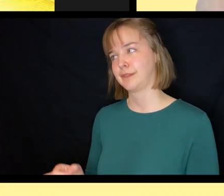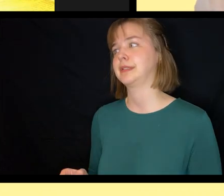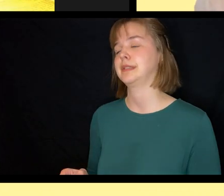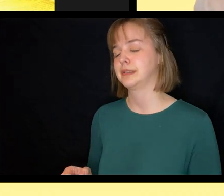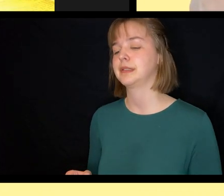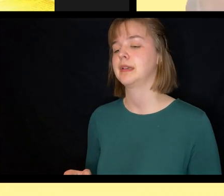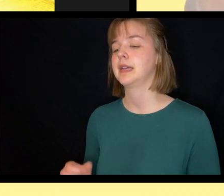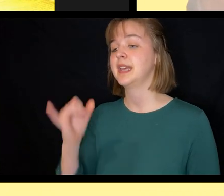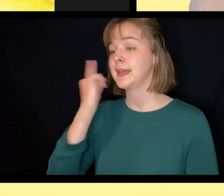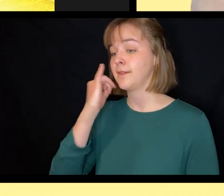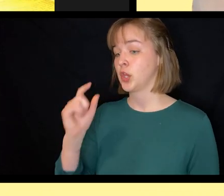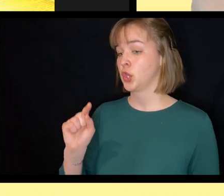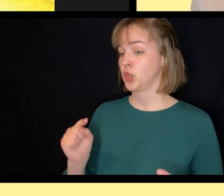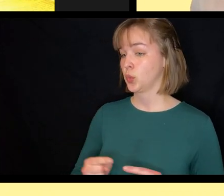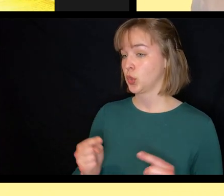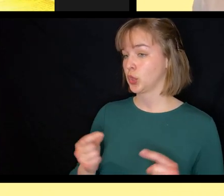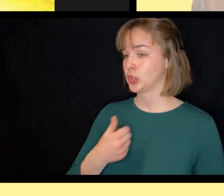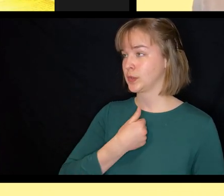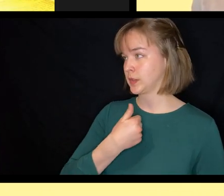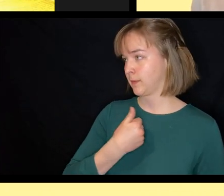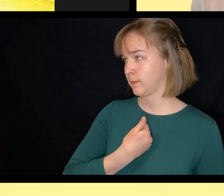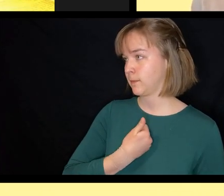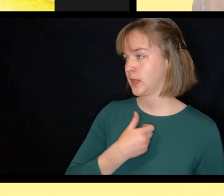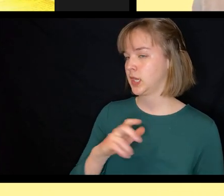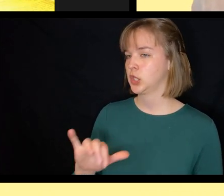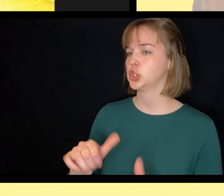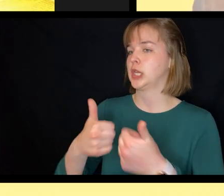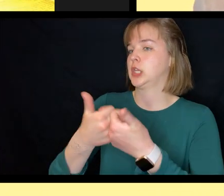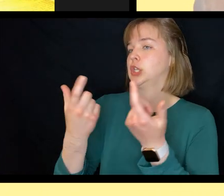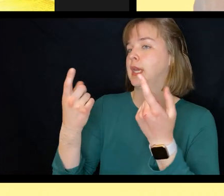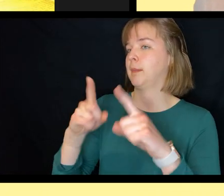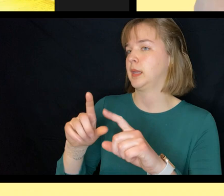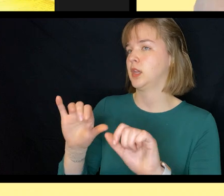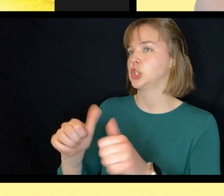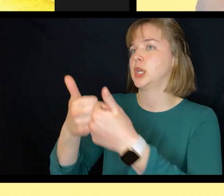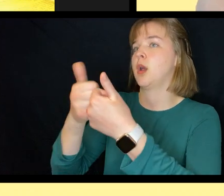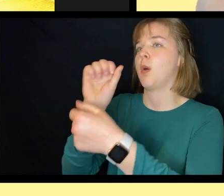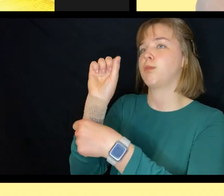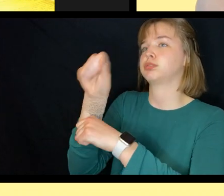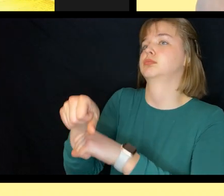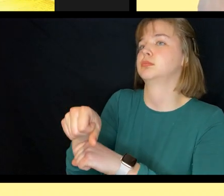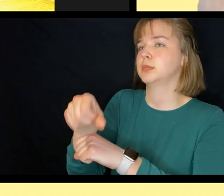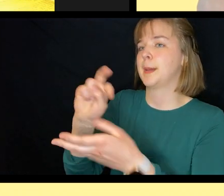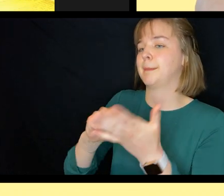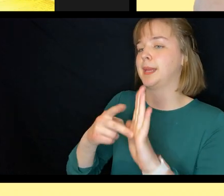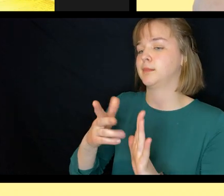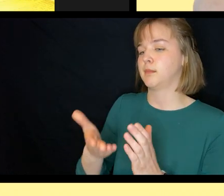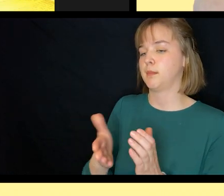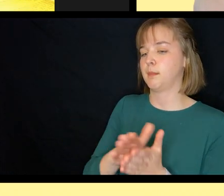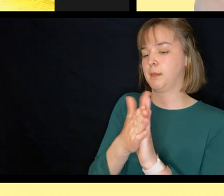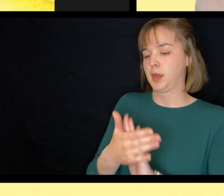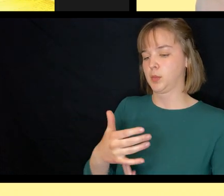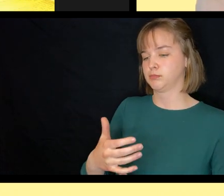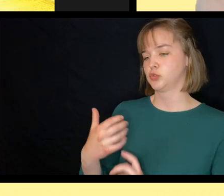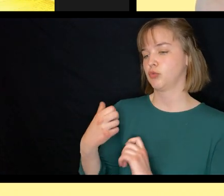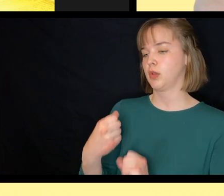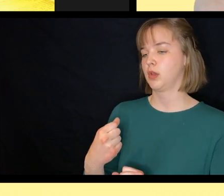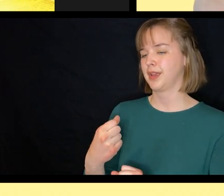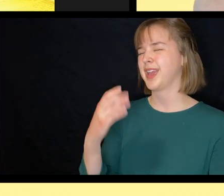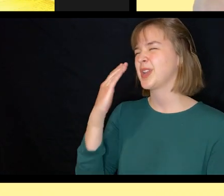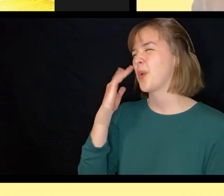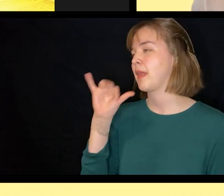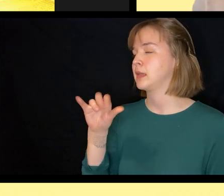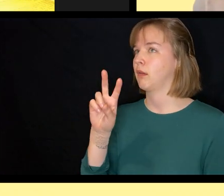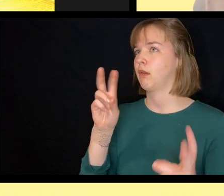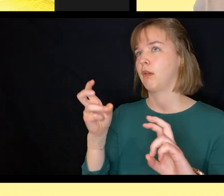think like with injuries or any kind of some challenge that comes along, like you come back stronger. I know it's super cliche. Like everyone